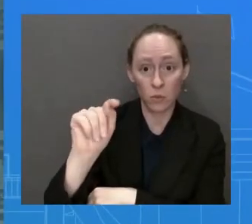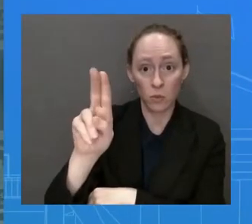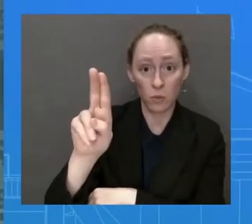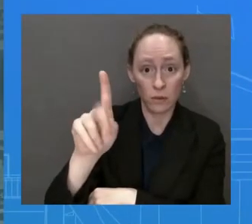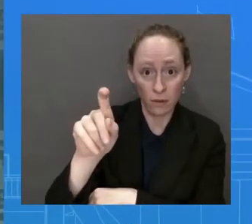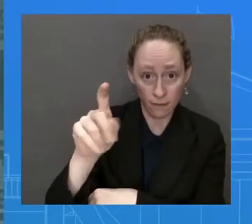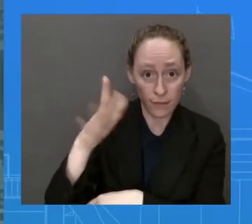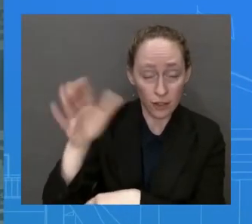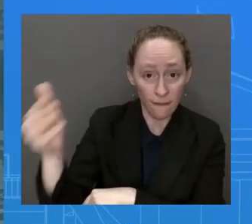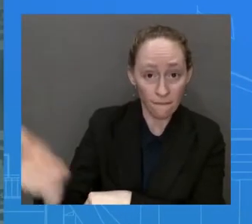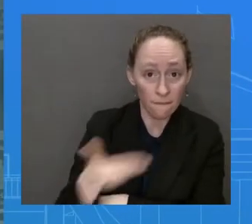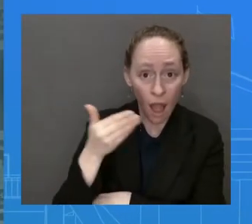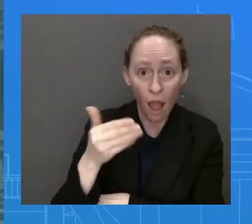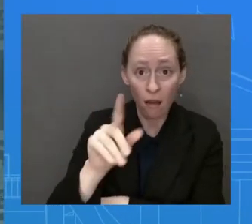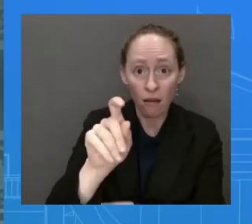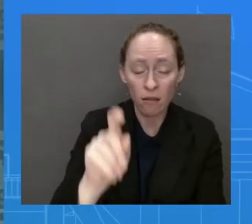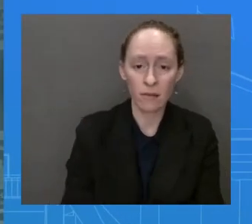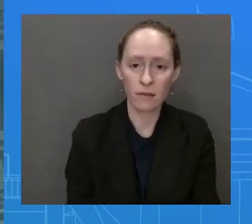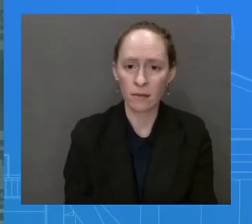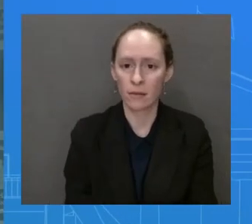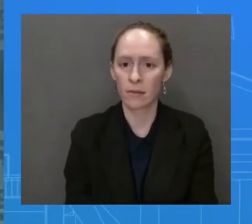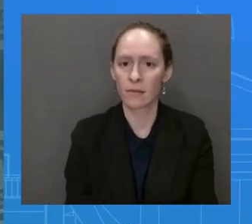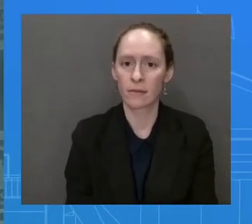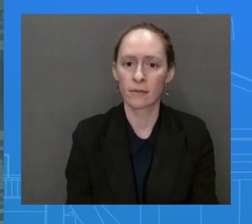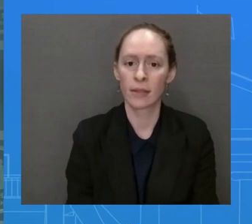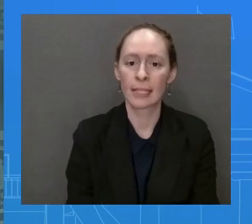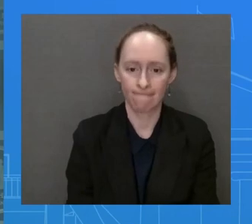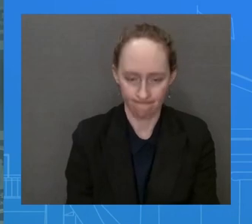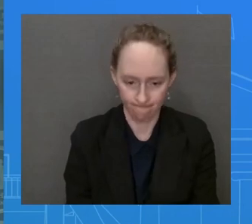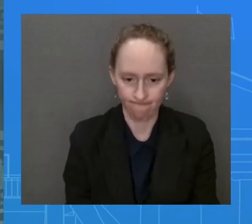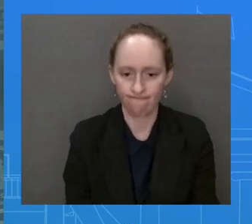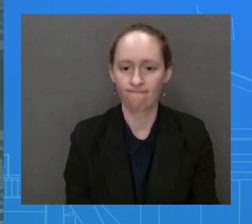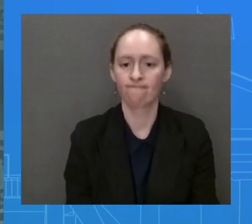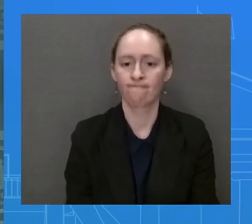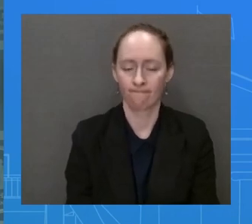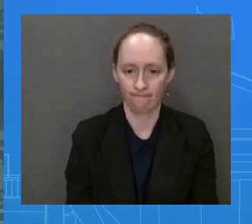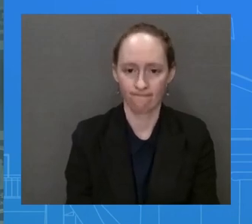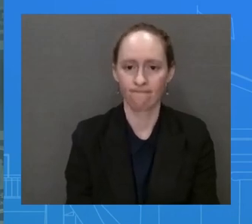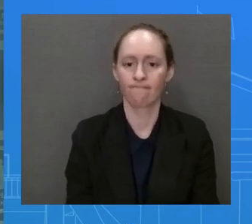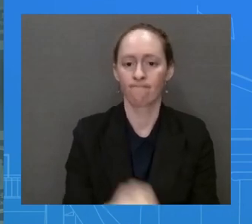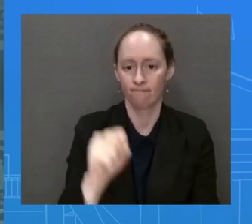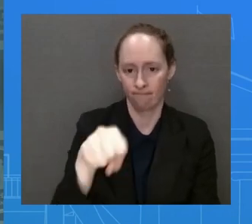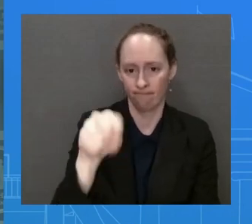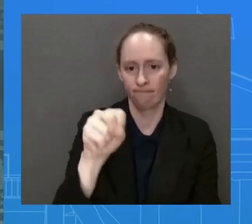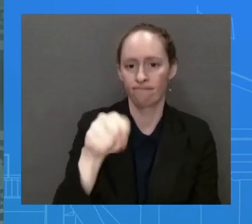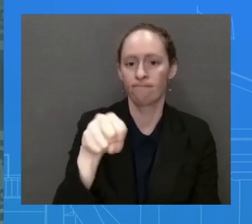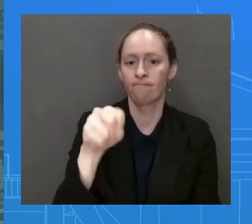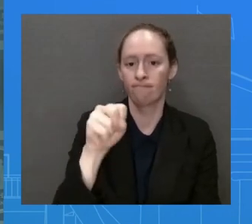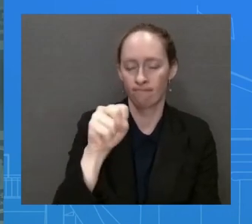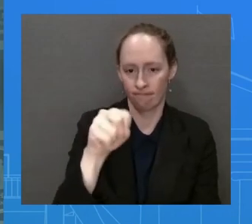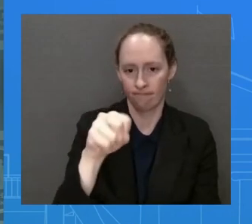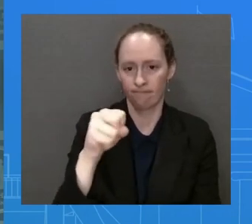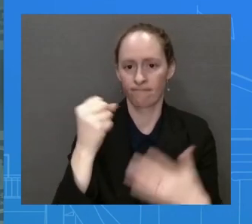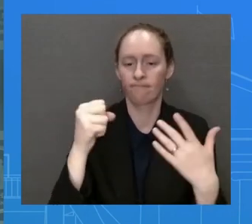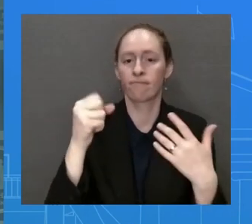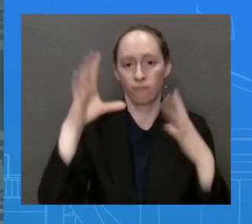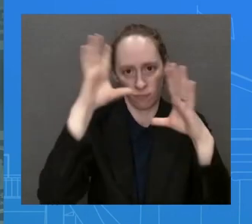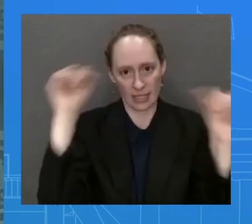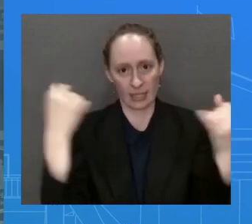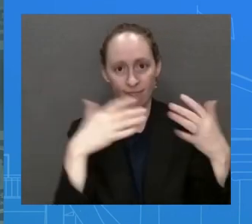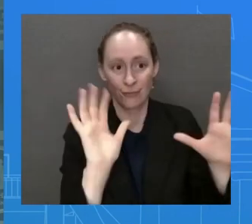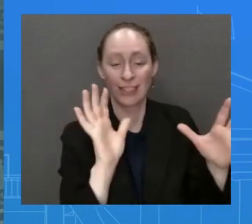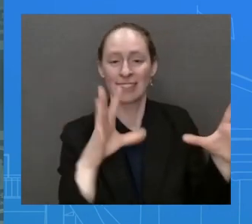Speaker McCarthy's kind invitation, and the president has accepted it. And looks forward to delivering the State of the